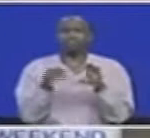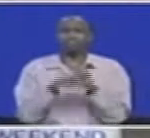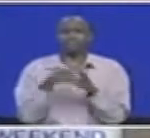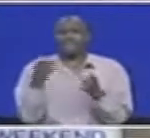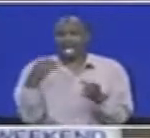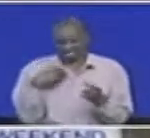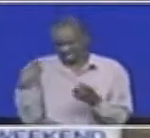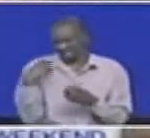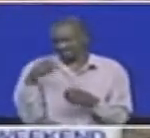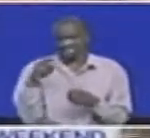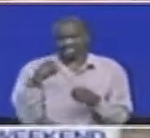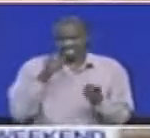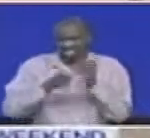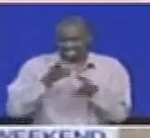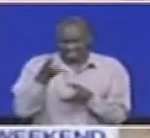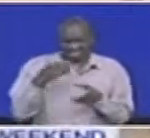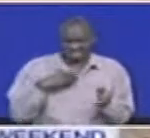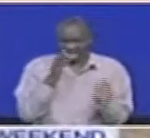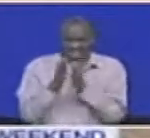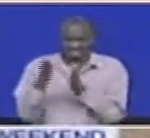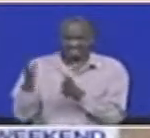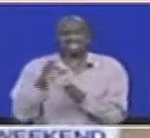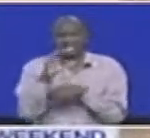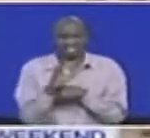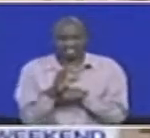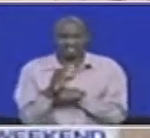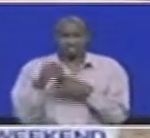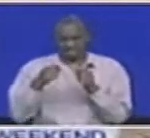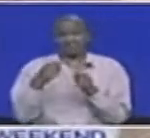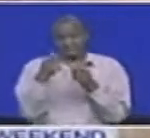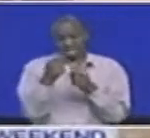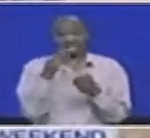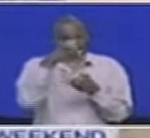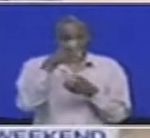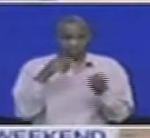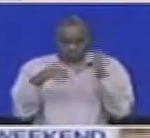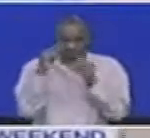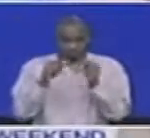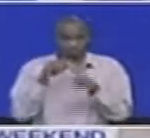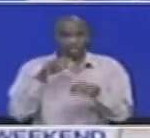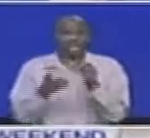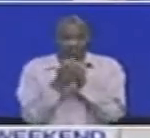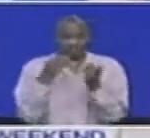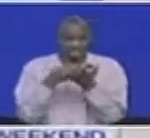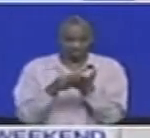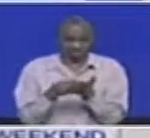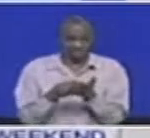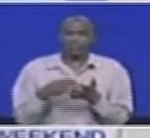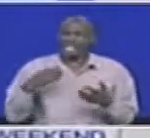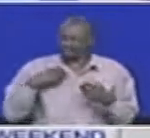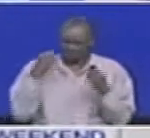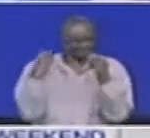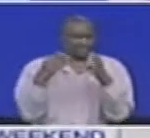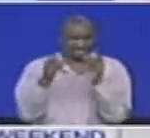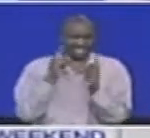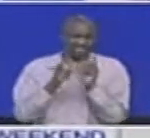road races being organized in the country, as the prize monies may help change his financial situation. Tuko wakimbiaji wengi.